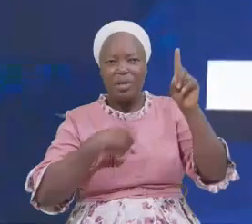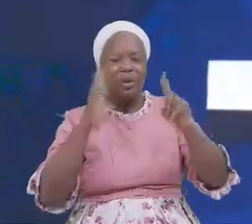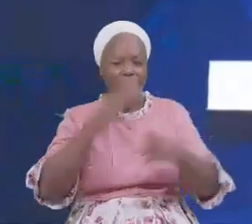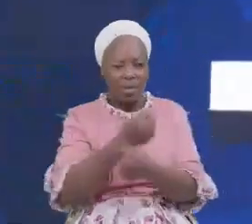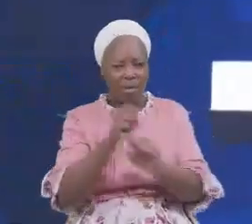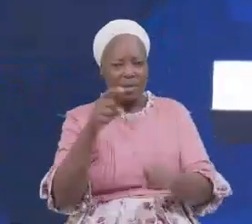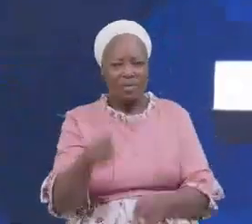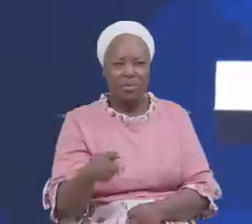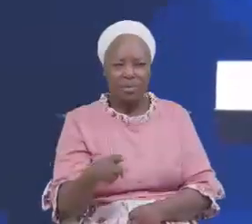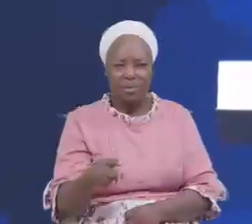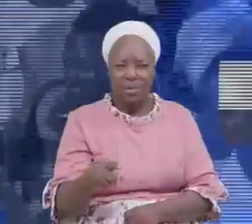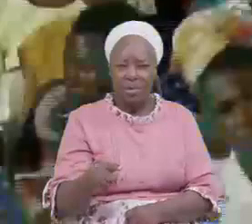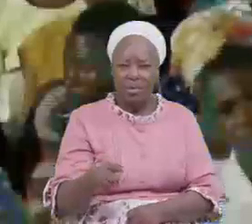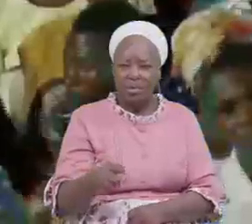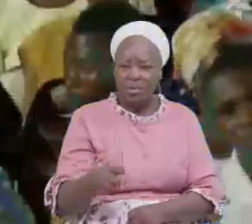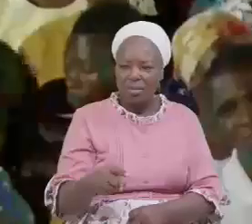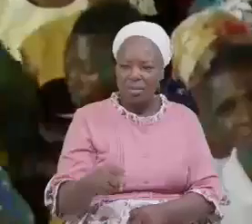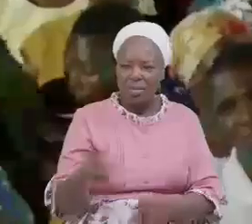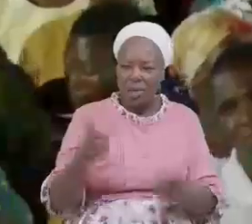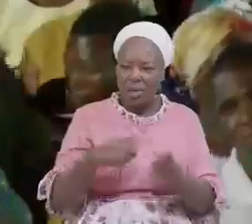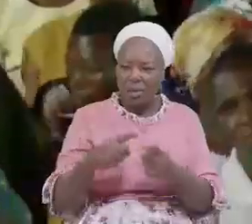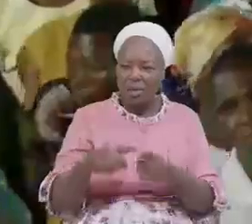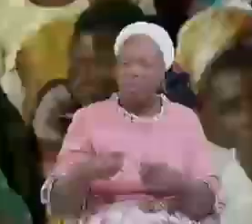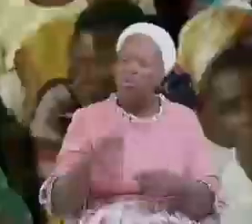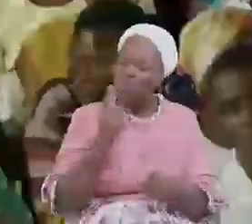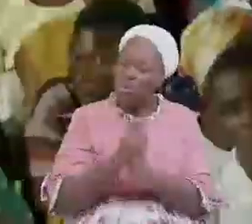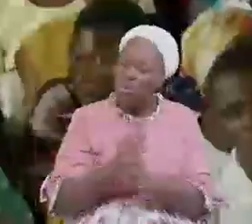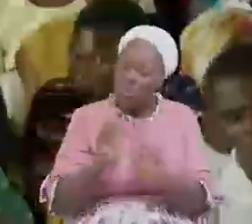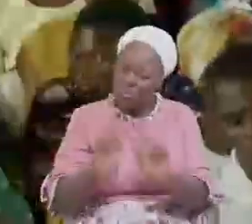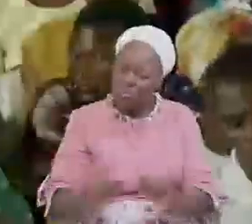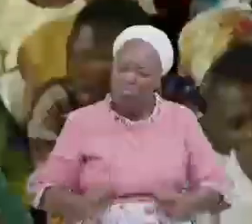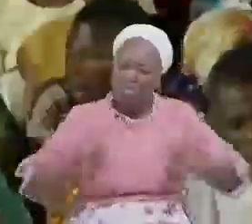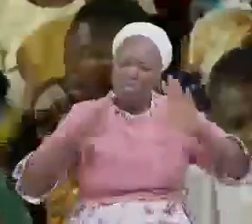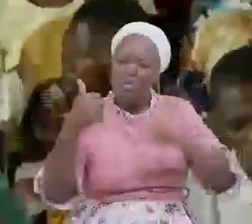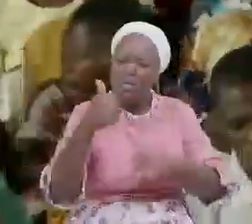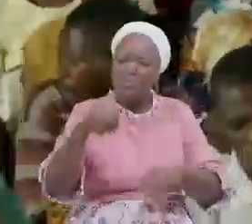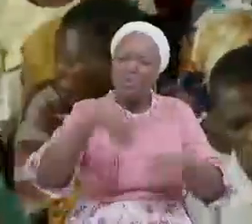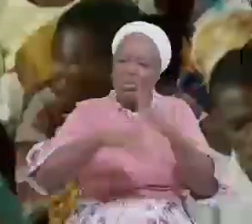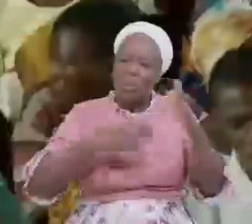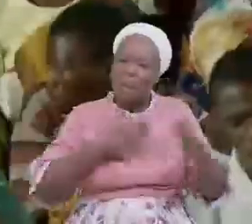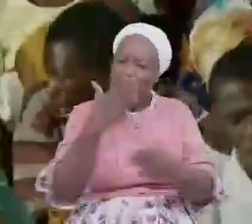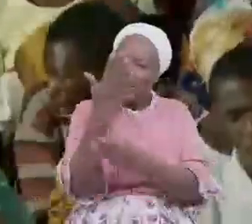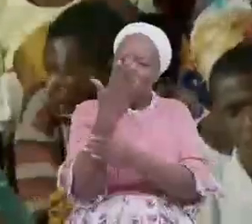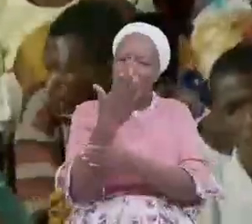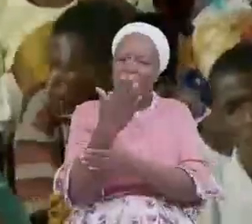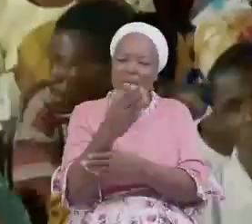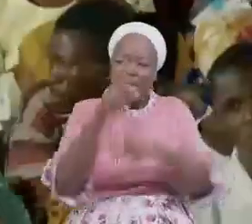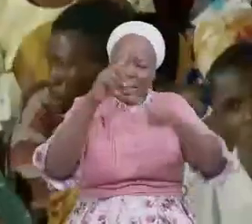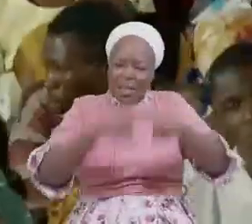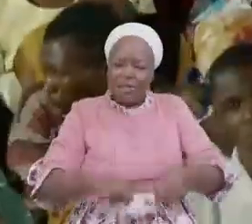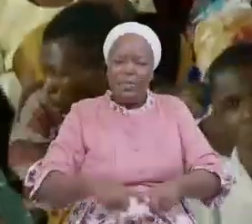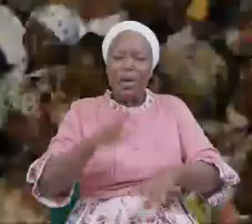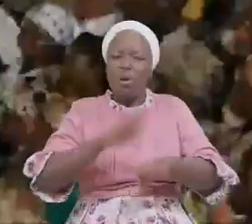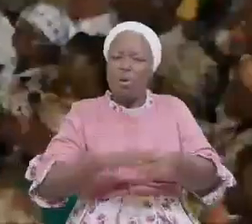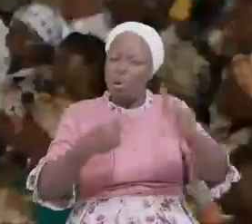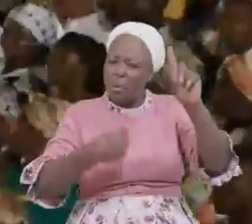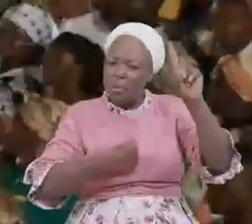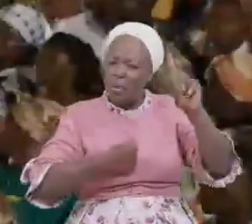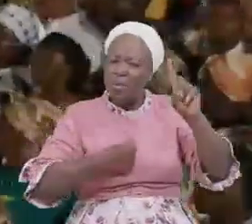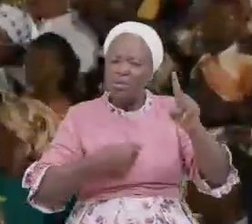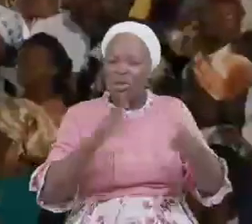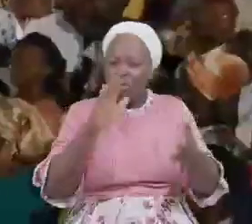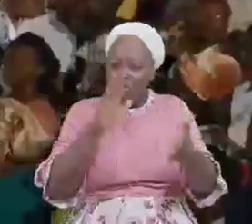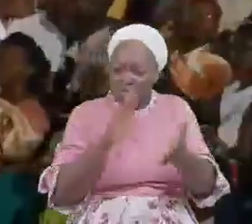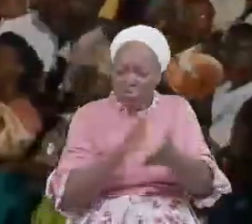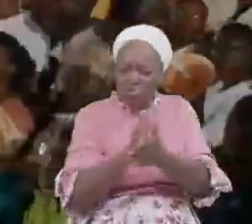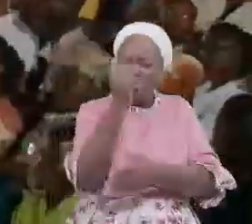Just throw your life into my hand. Depend on me. Trust me, I will